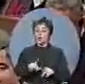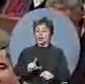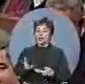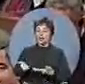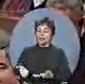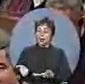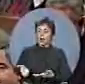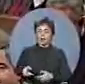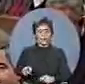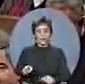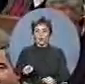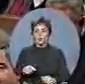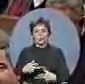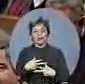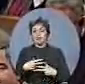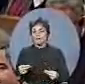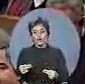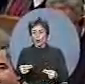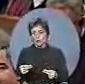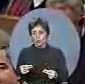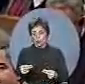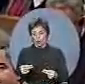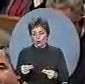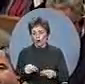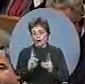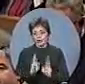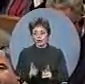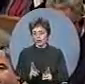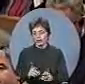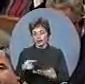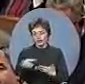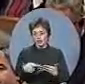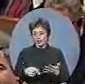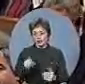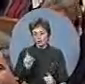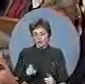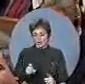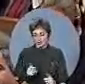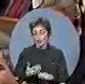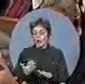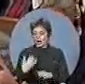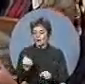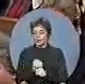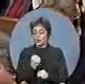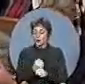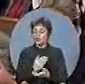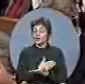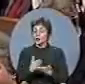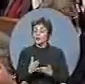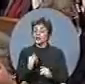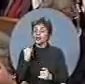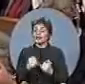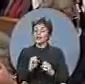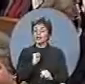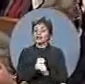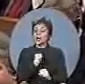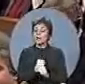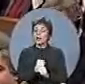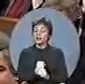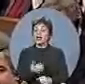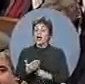fulfilling the obligations they made to Canadians in the last election. They promised to get tough on crime, they promised to support us on that, and they have